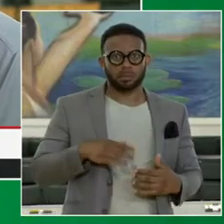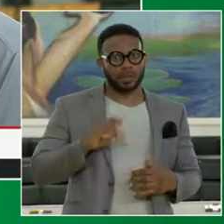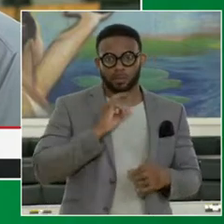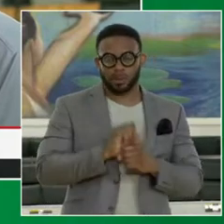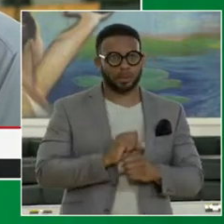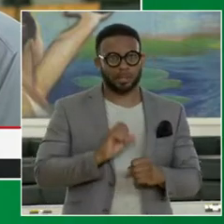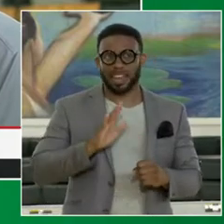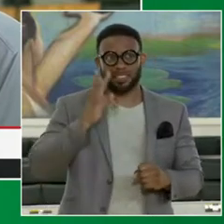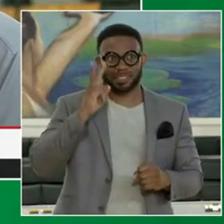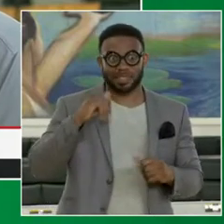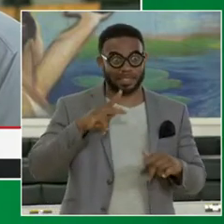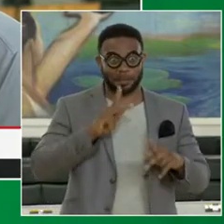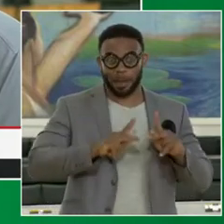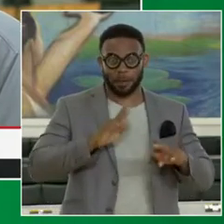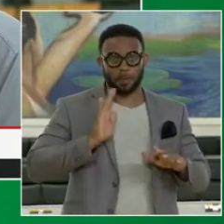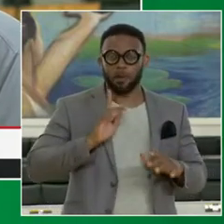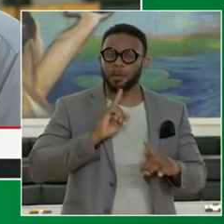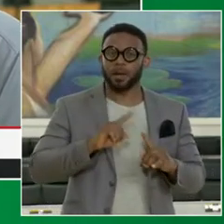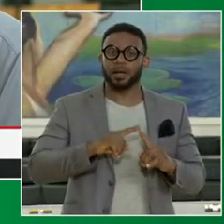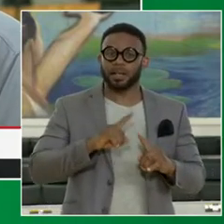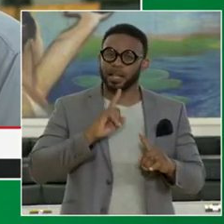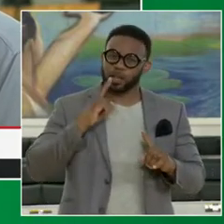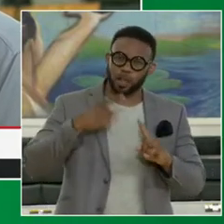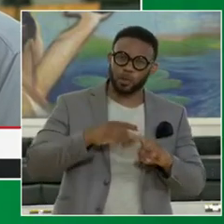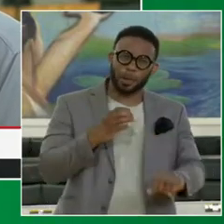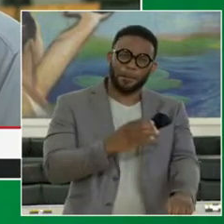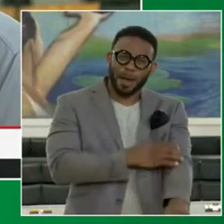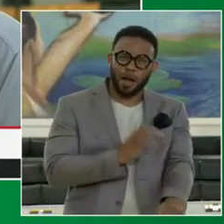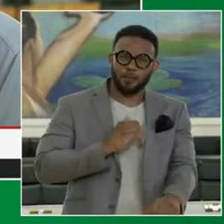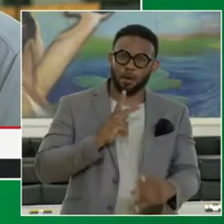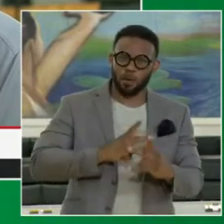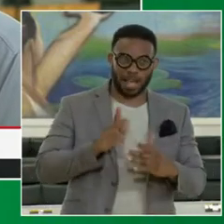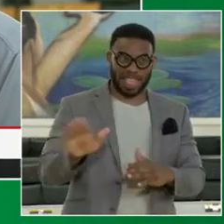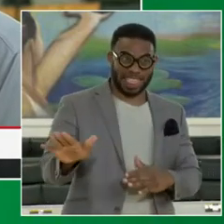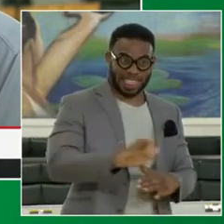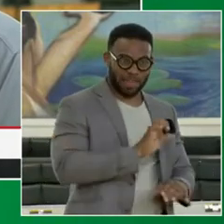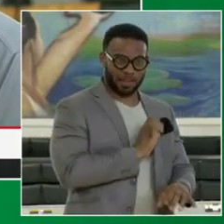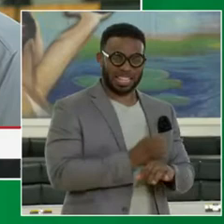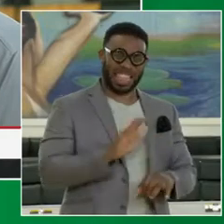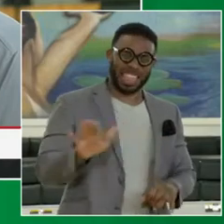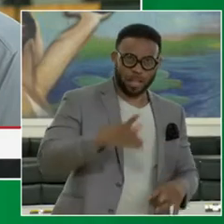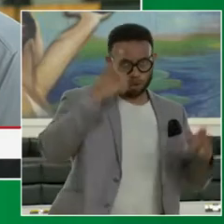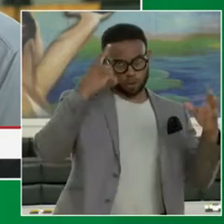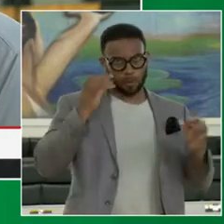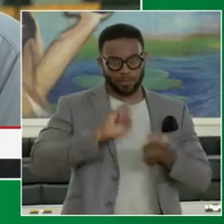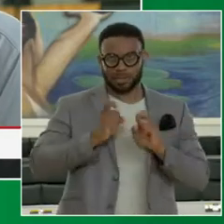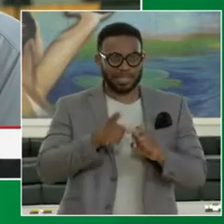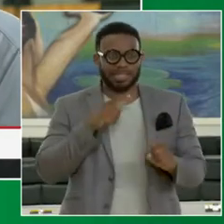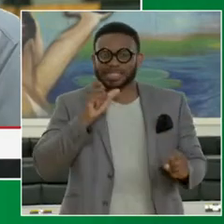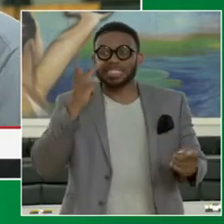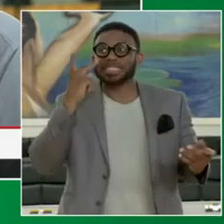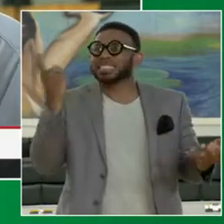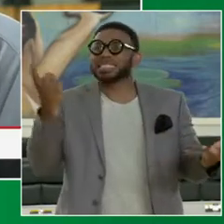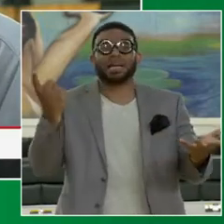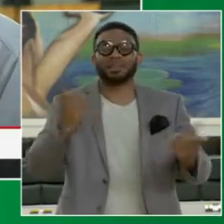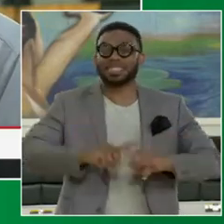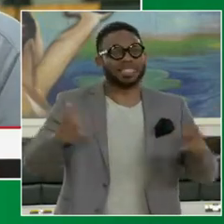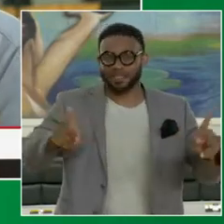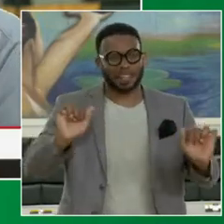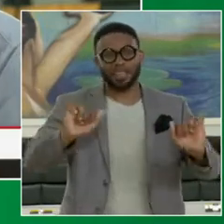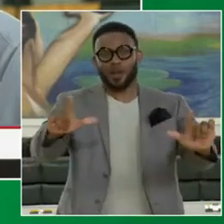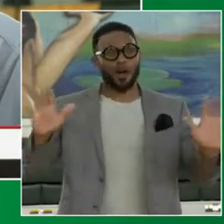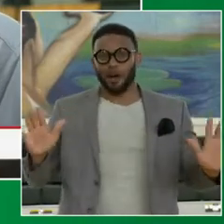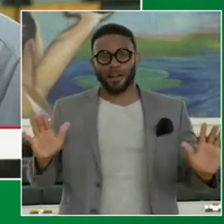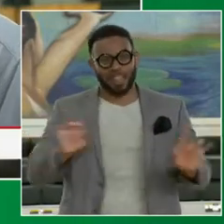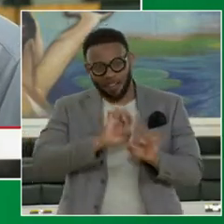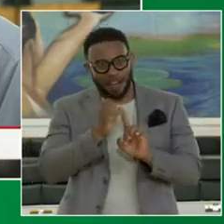really unseen with this population, but it speaks to their energy and change. They just need to see something different, and